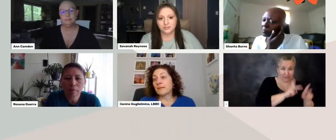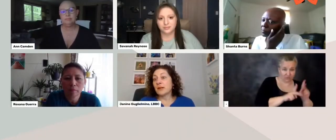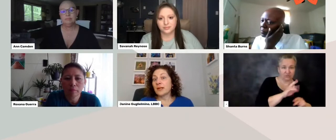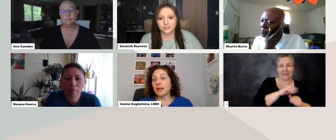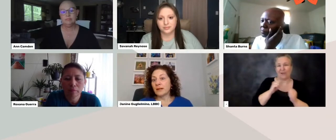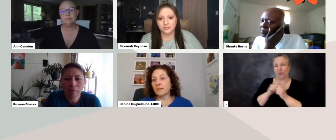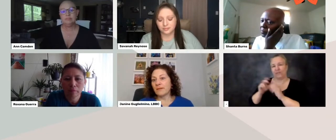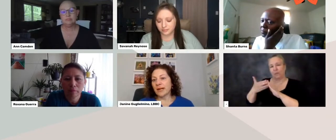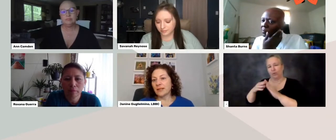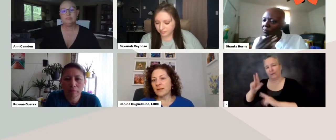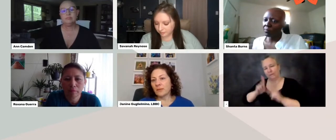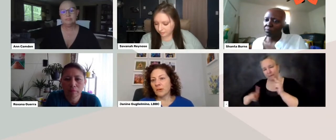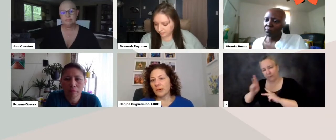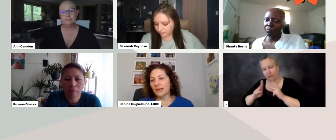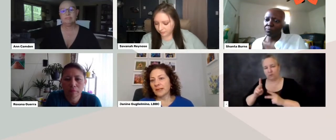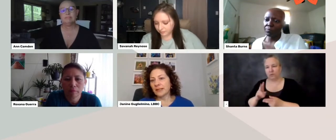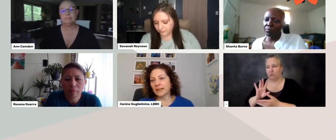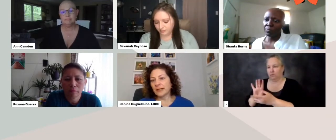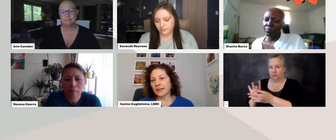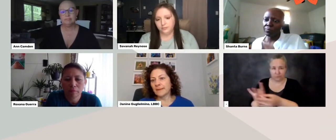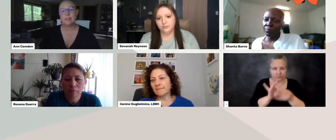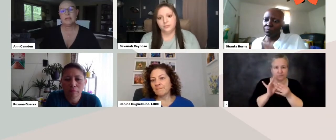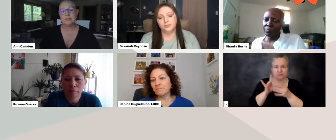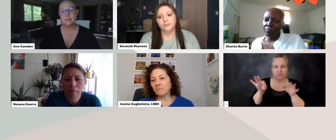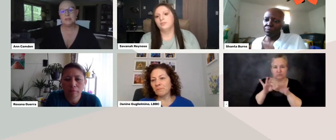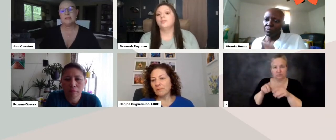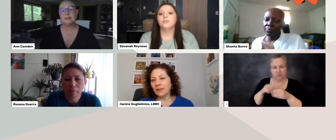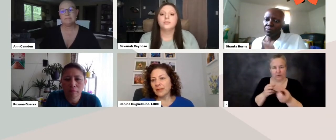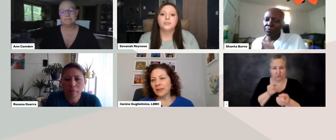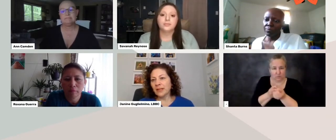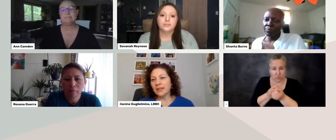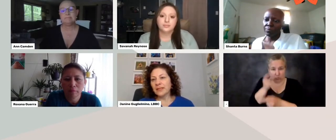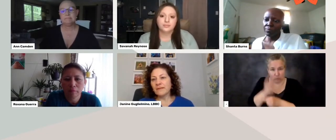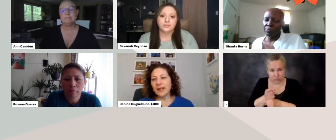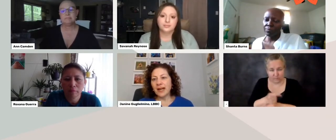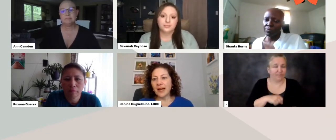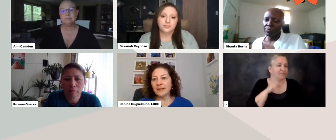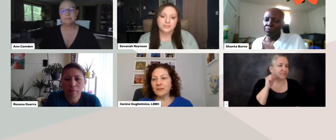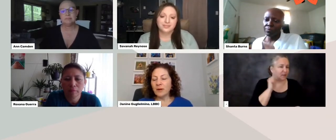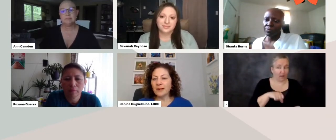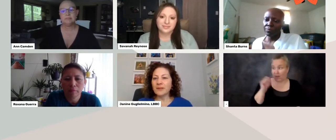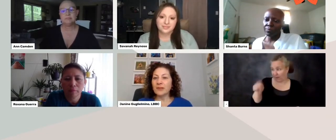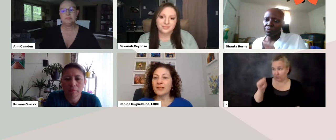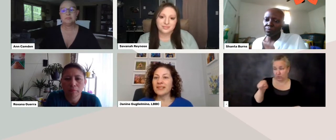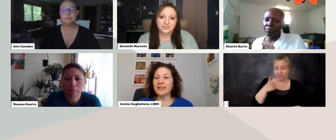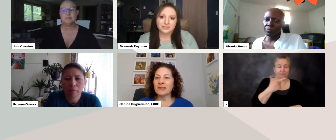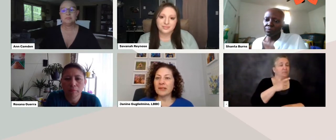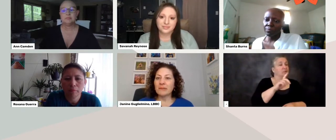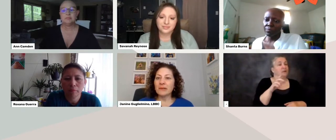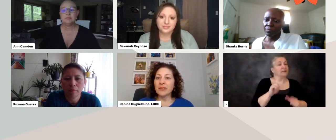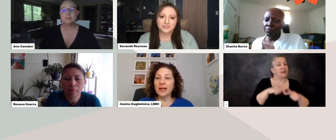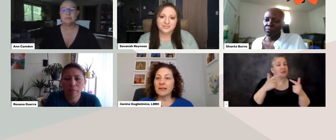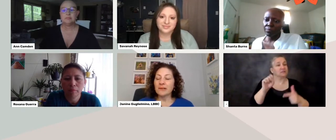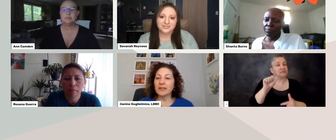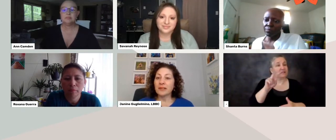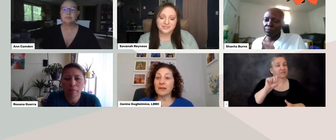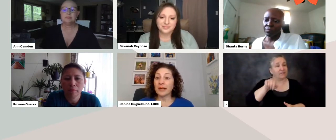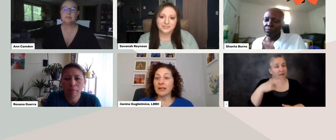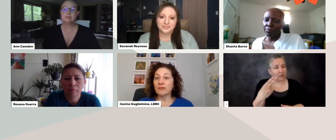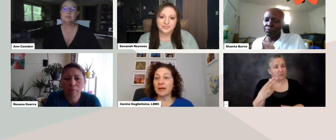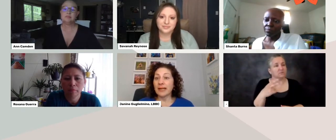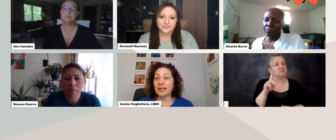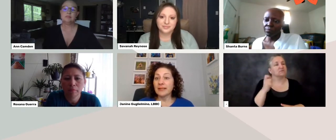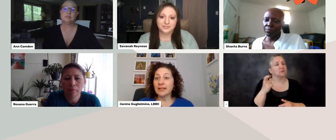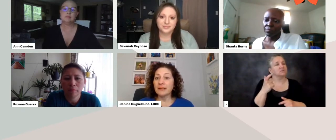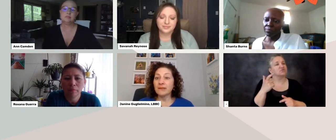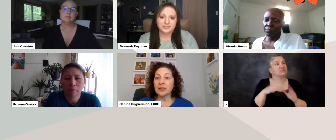people in the community to provide support. Absolutely. Savannah, I just want to turn to you. You were diagnosed in your